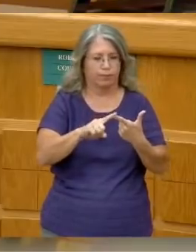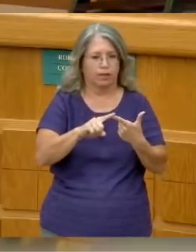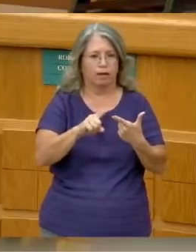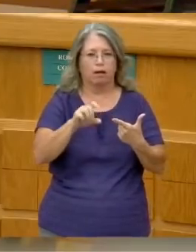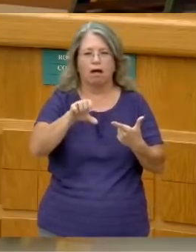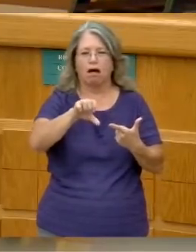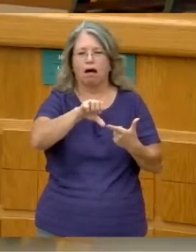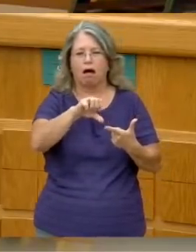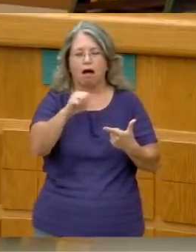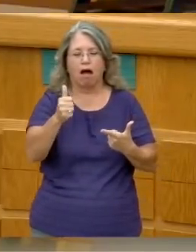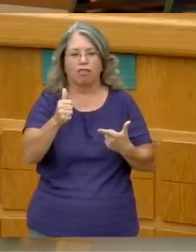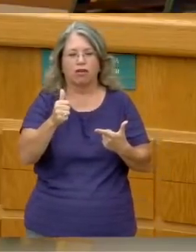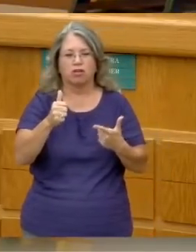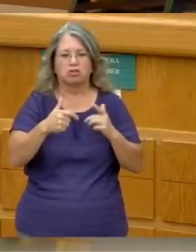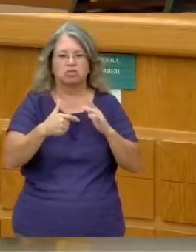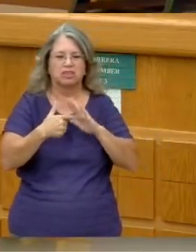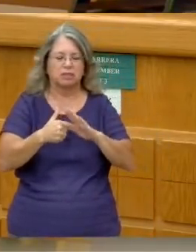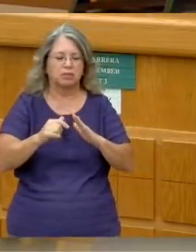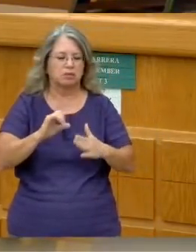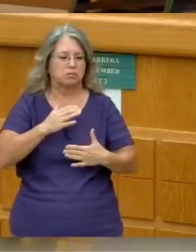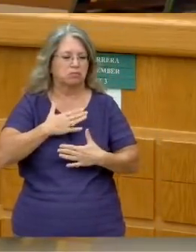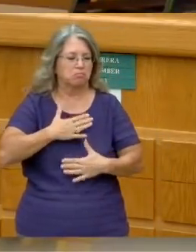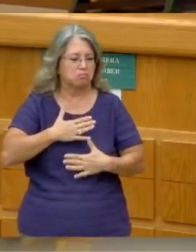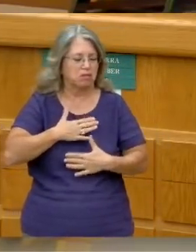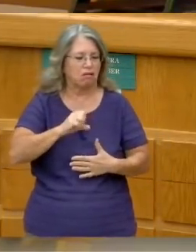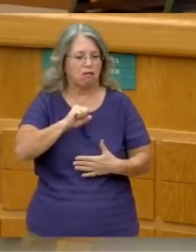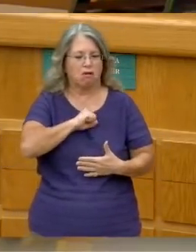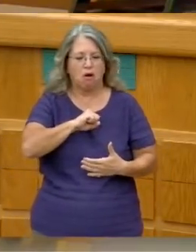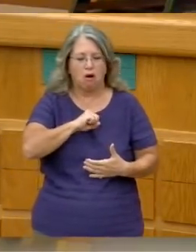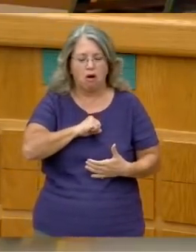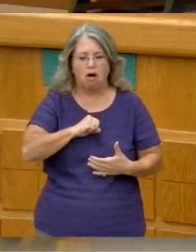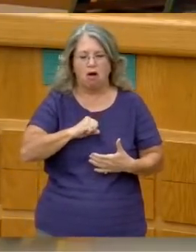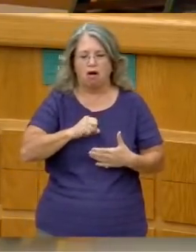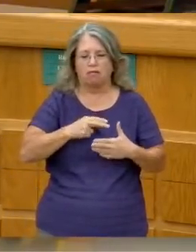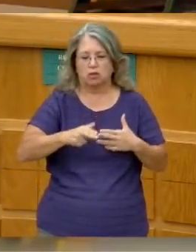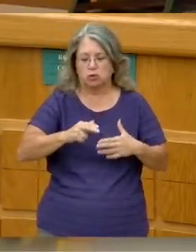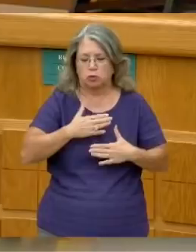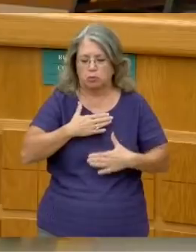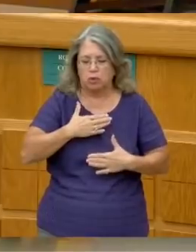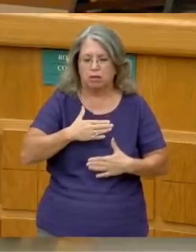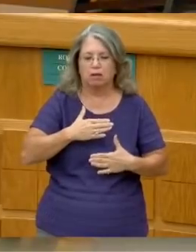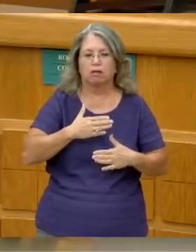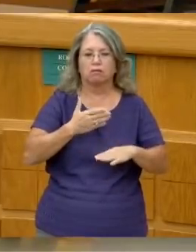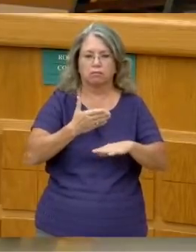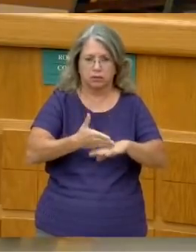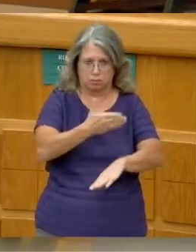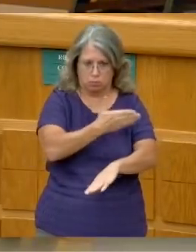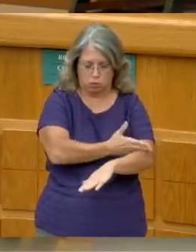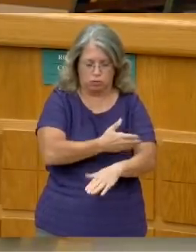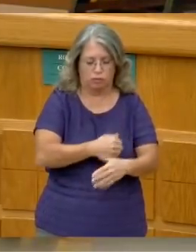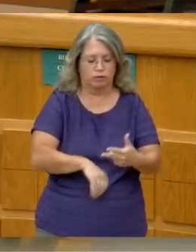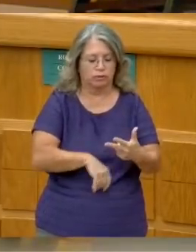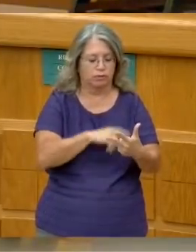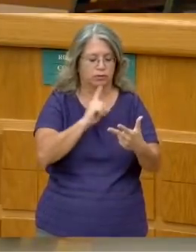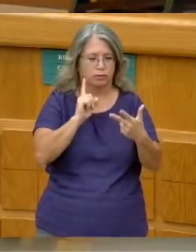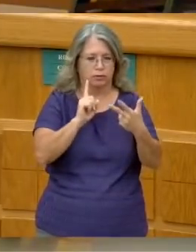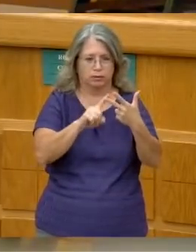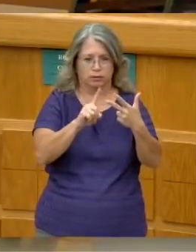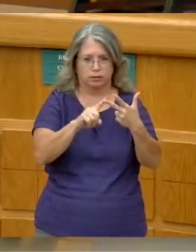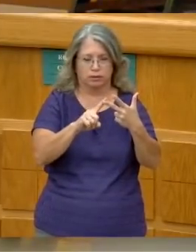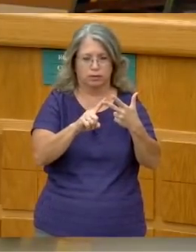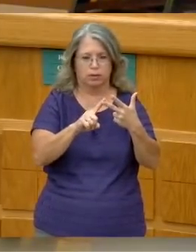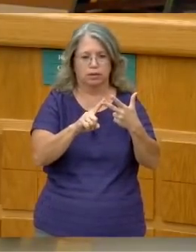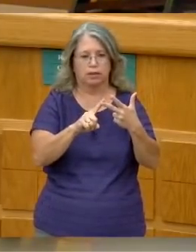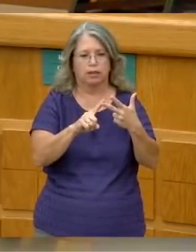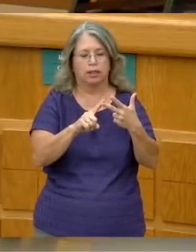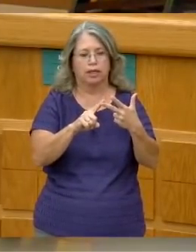respiratory symptoms such as your cough, your shortness of breath have improved. And finally, at least you've